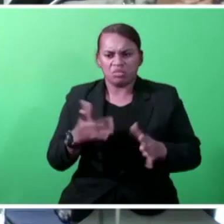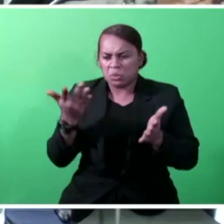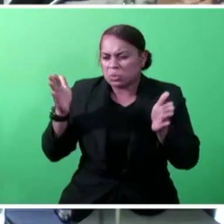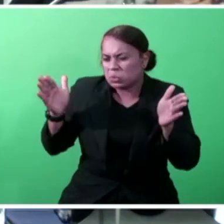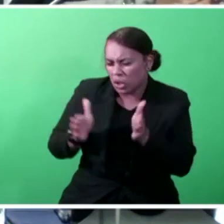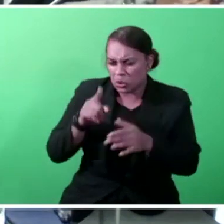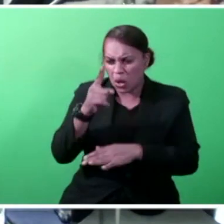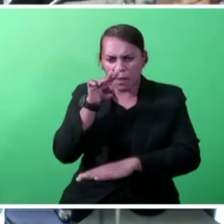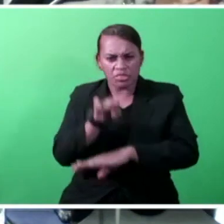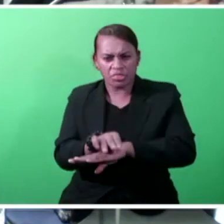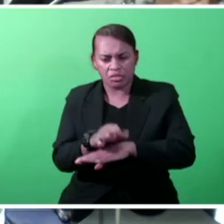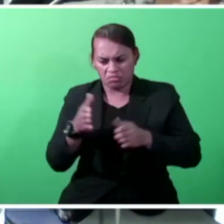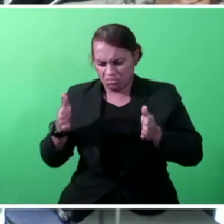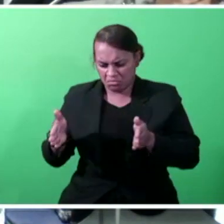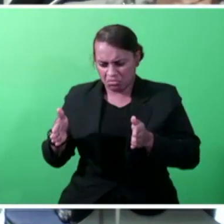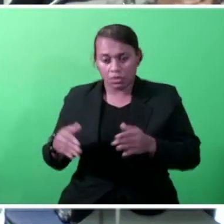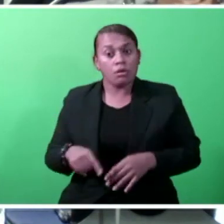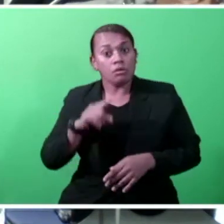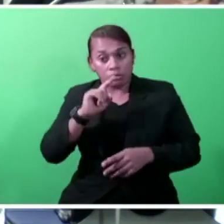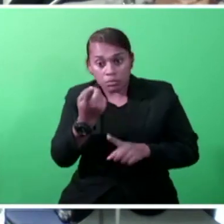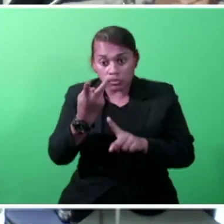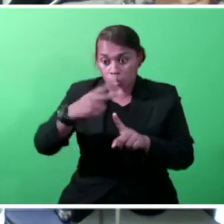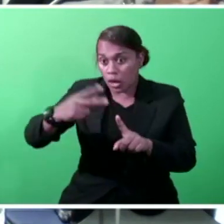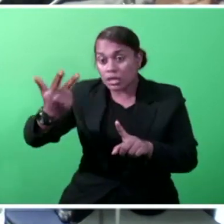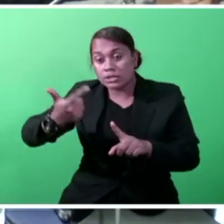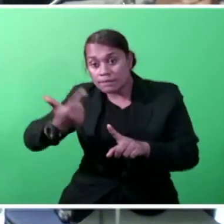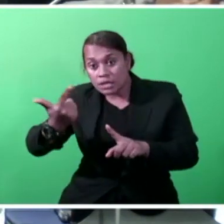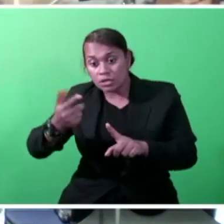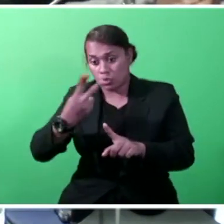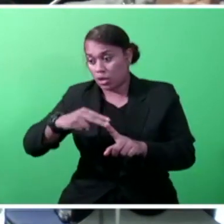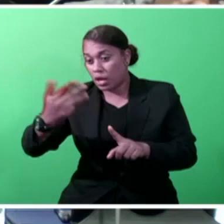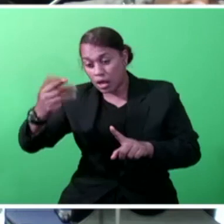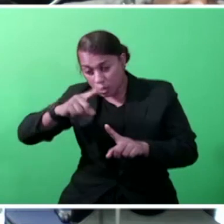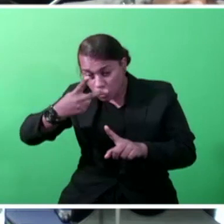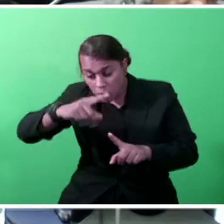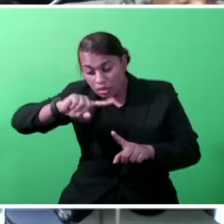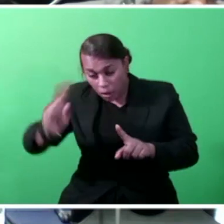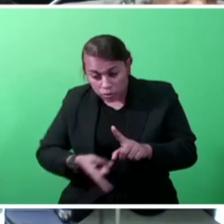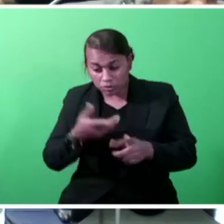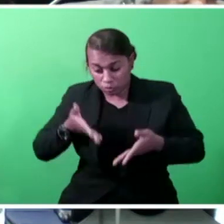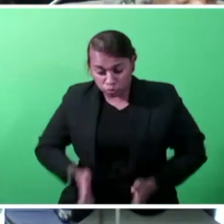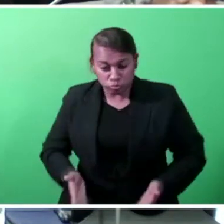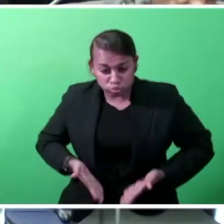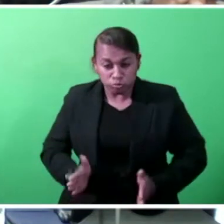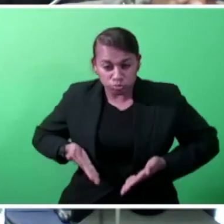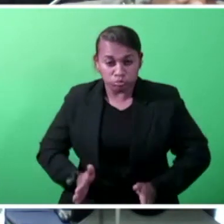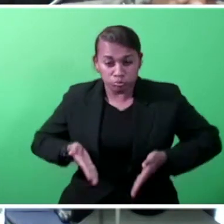born. In 2017, out of the 19,646 children born,